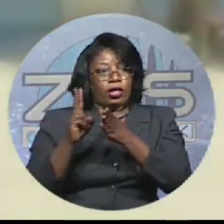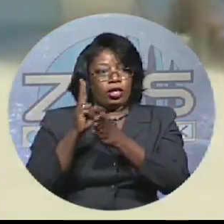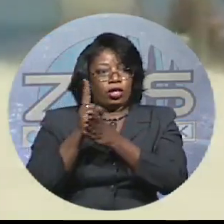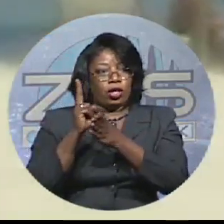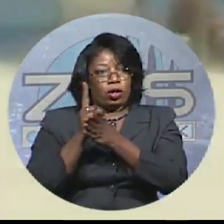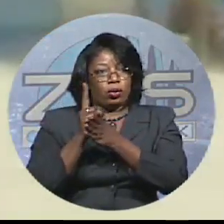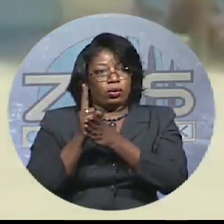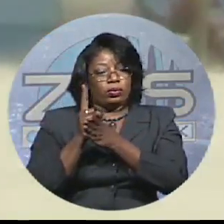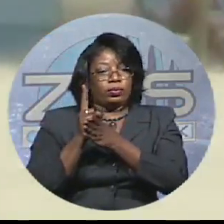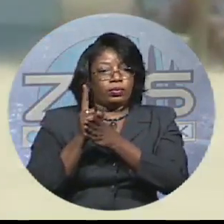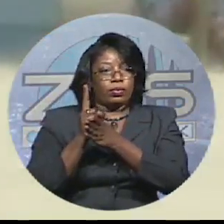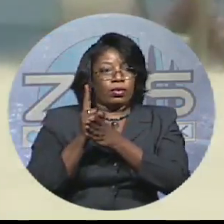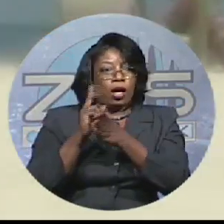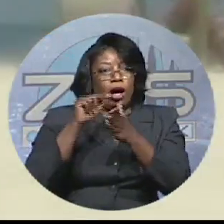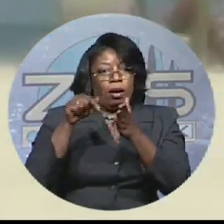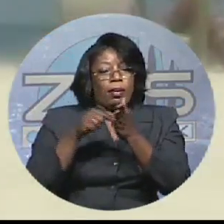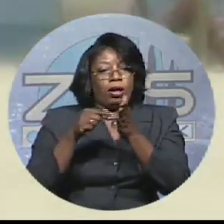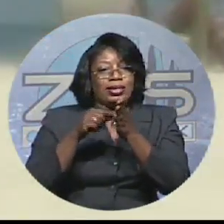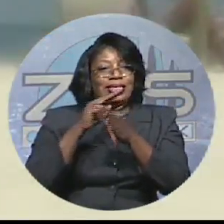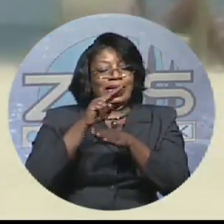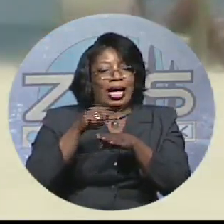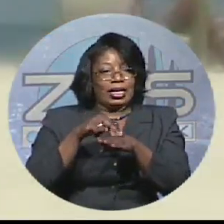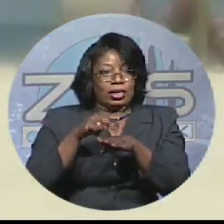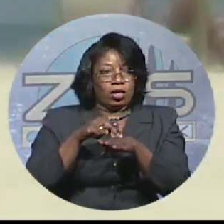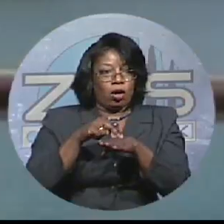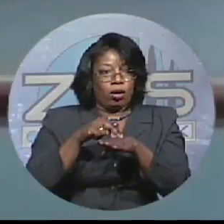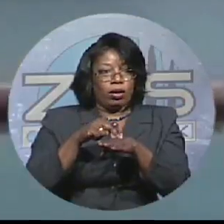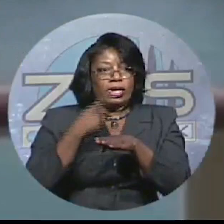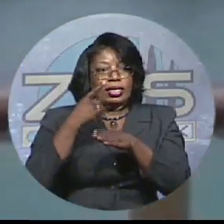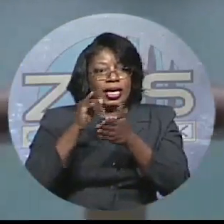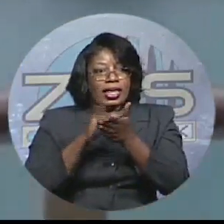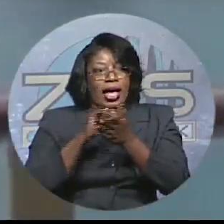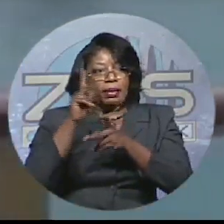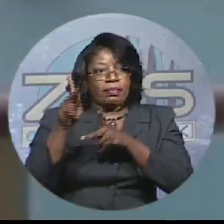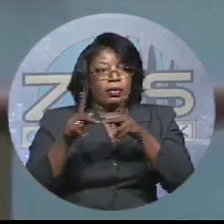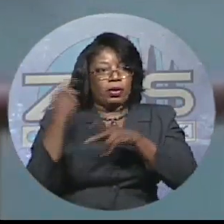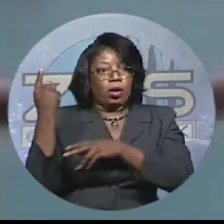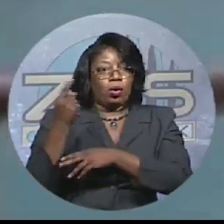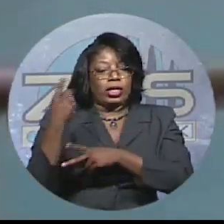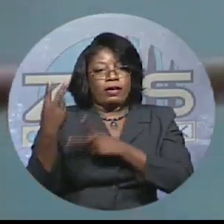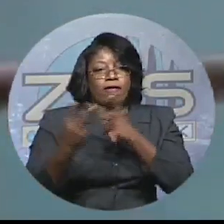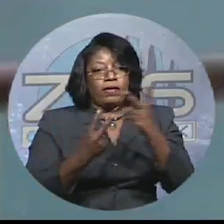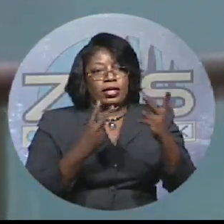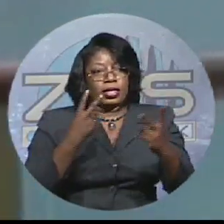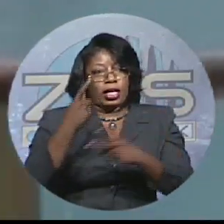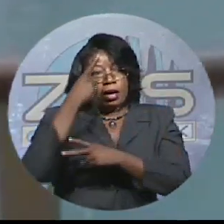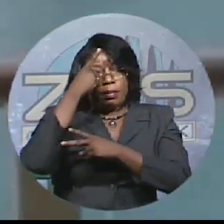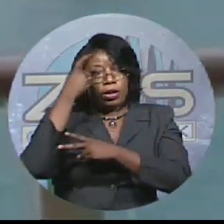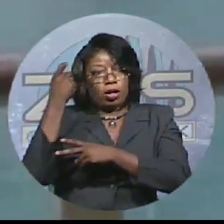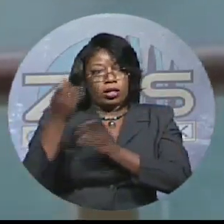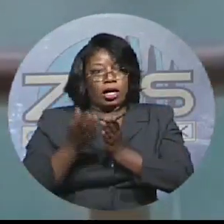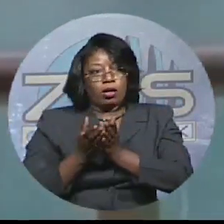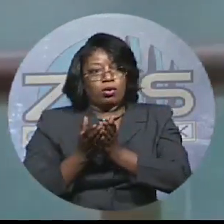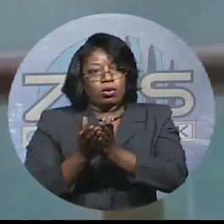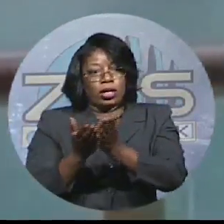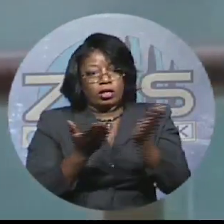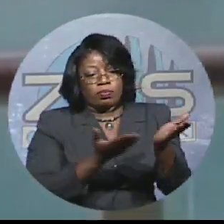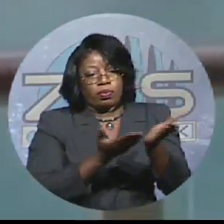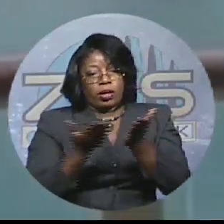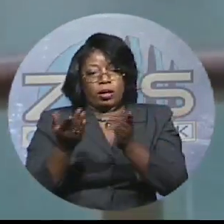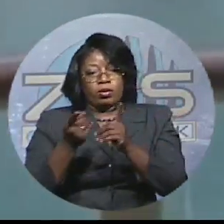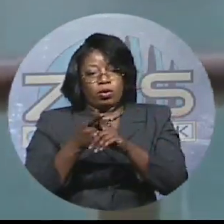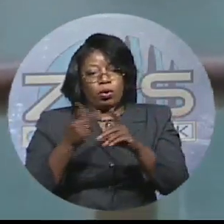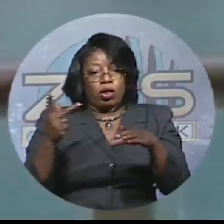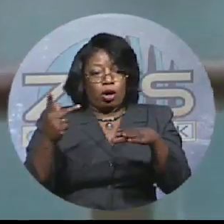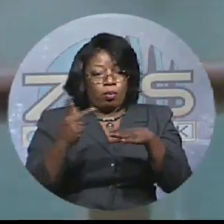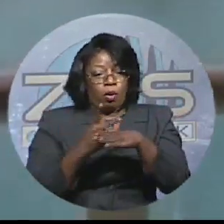of an infomercial about NASA, and the narrator indicates that people only visit because their cruise ship has brought them to the port